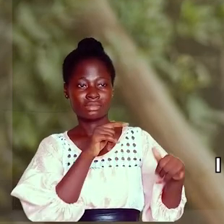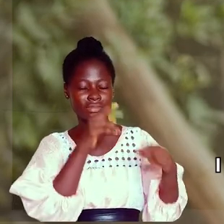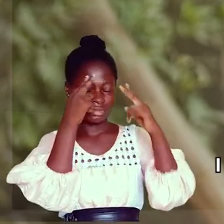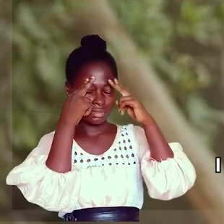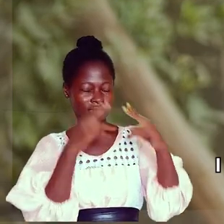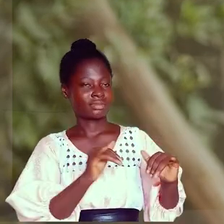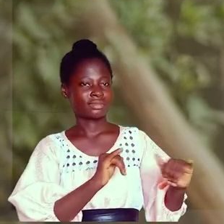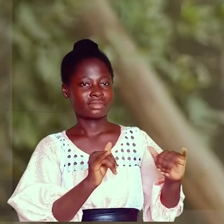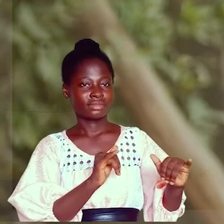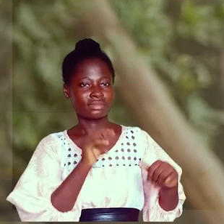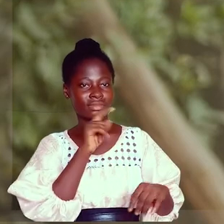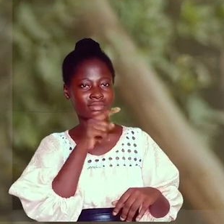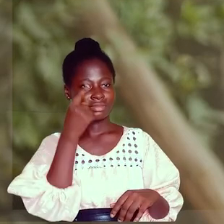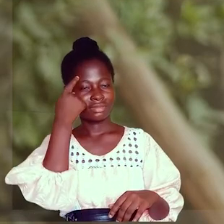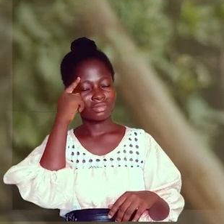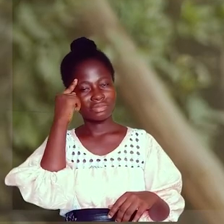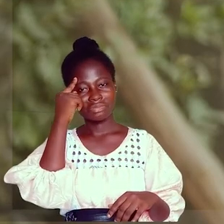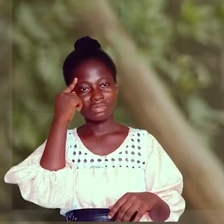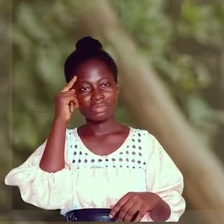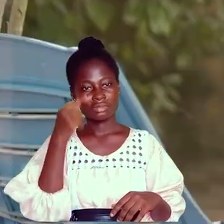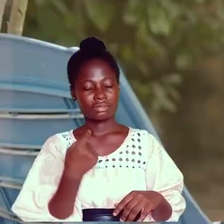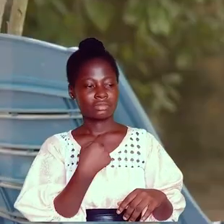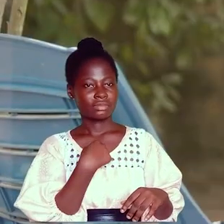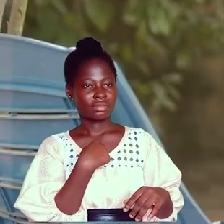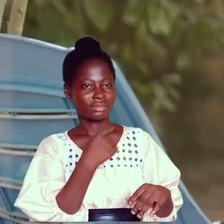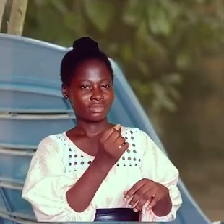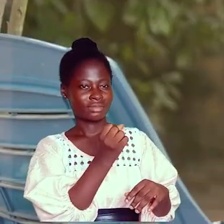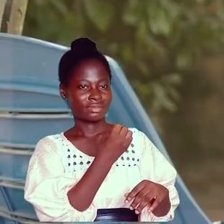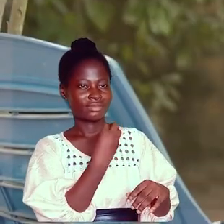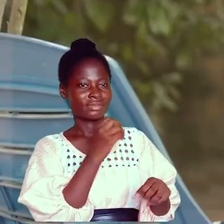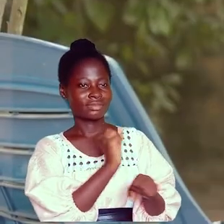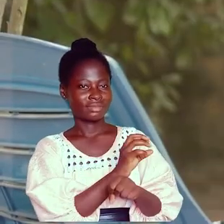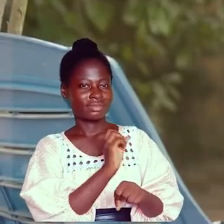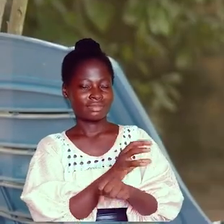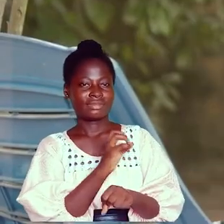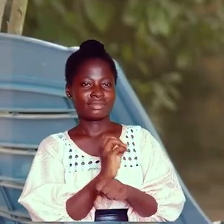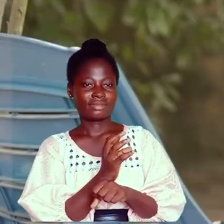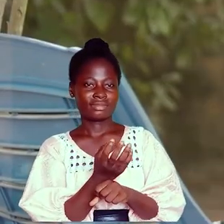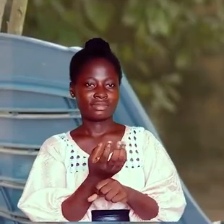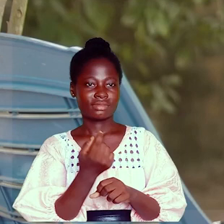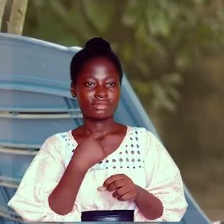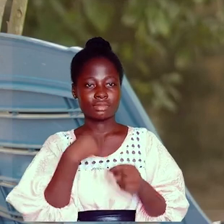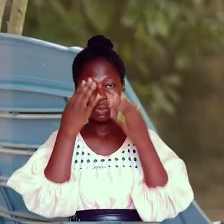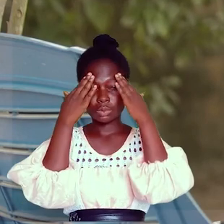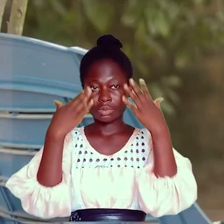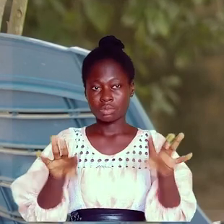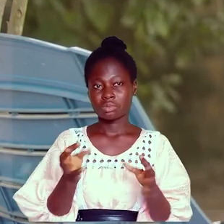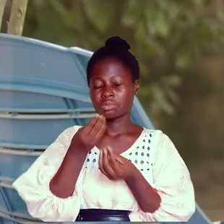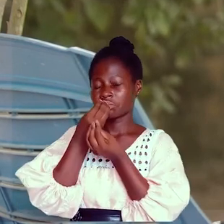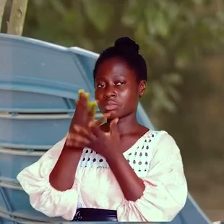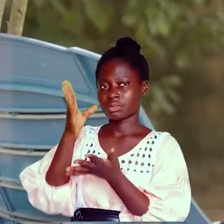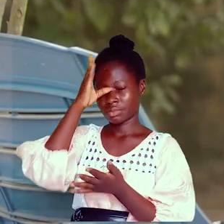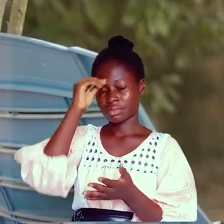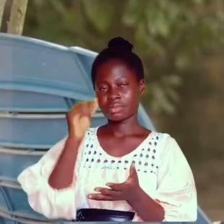her too. And so she should imagine herself in my situation and advise herself. I don't know what